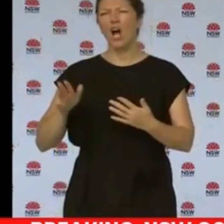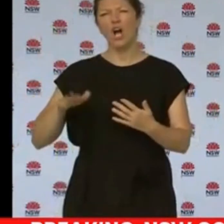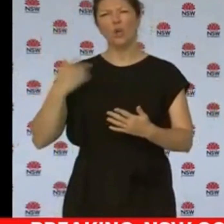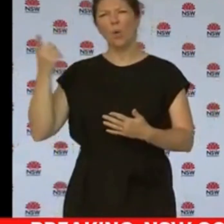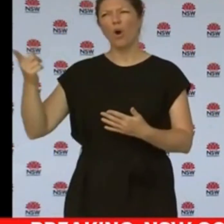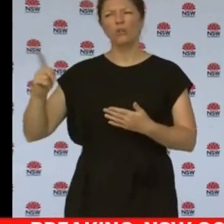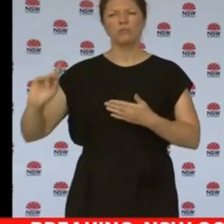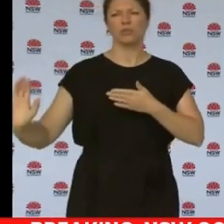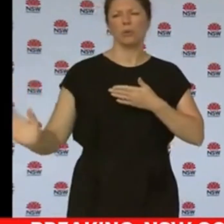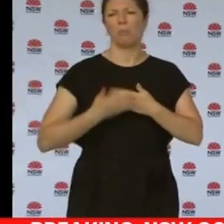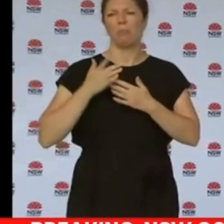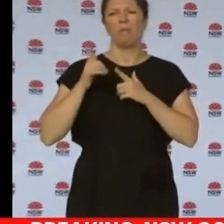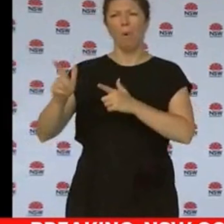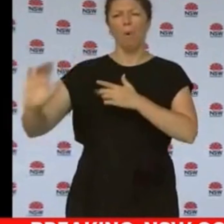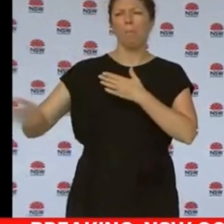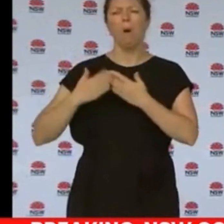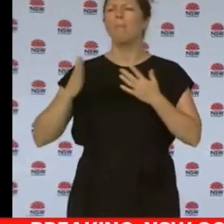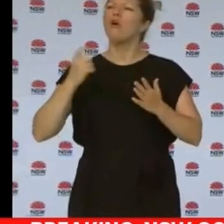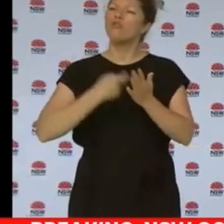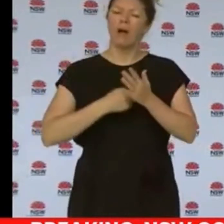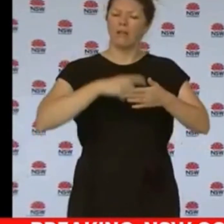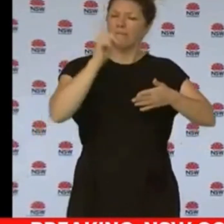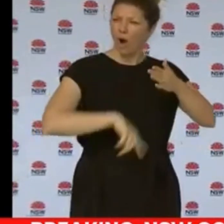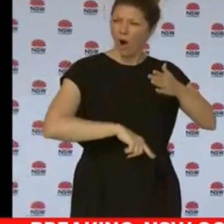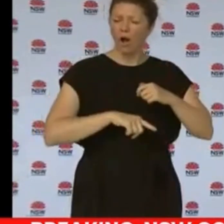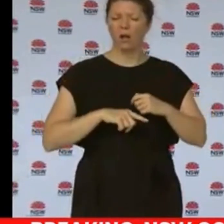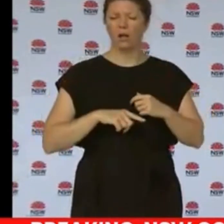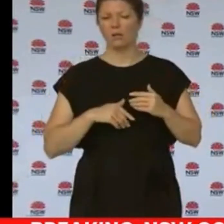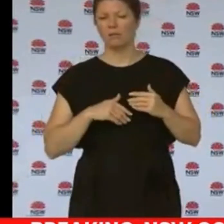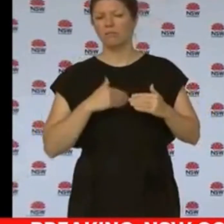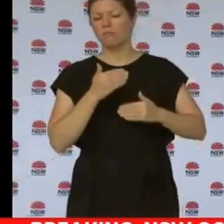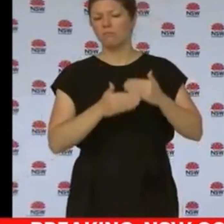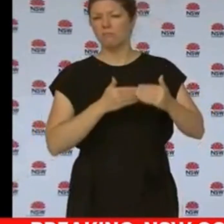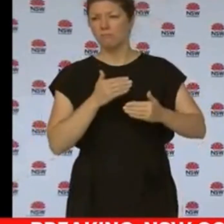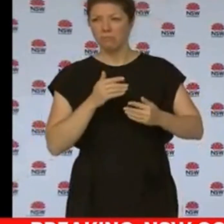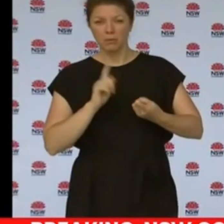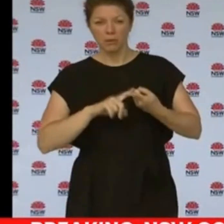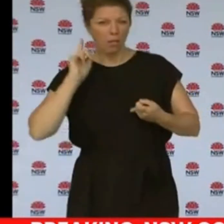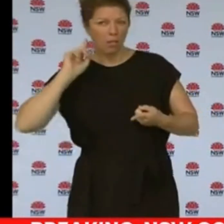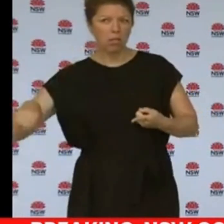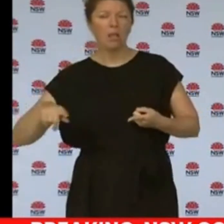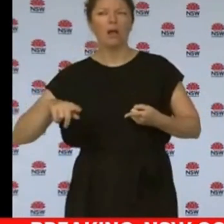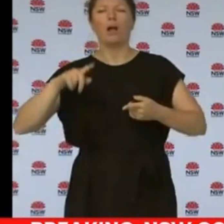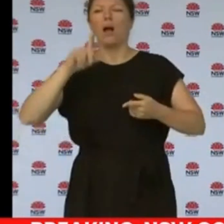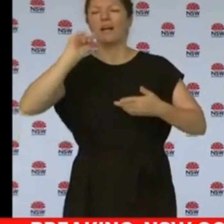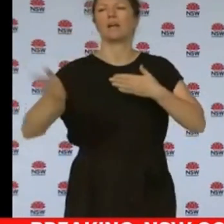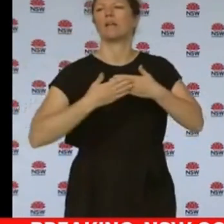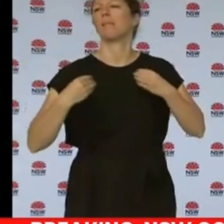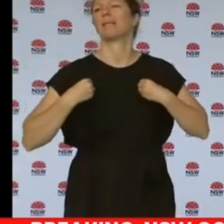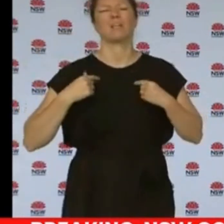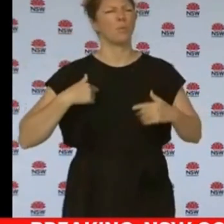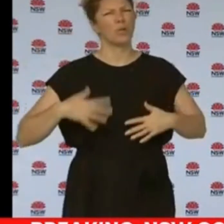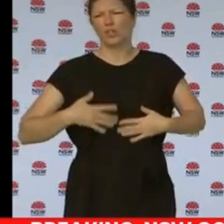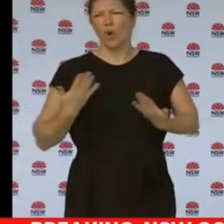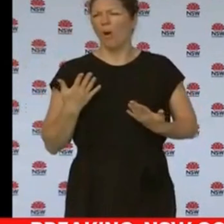their doors, and that's the third strike, essentially. There's a fine and there's a process of them being closed for a substantial period, and I don't think you can do anything